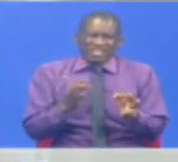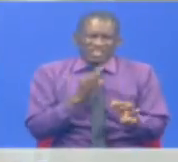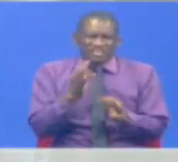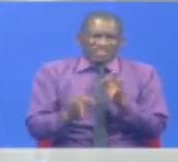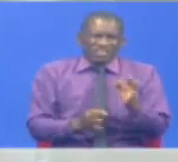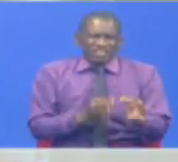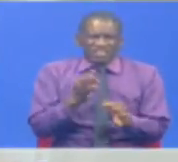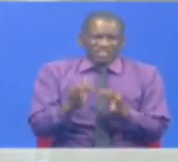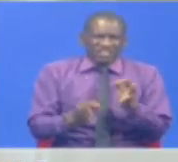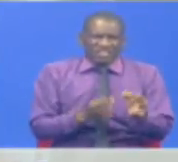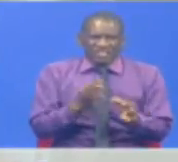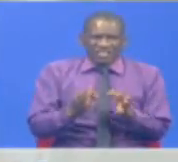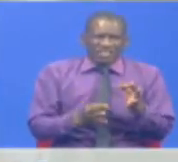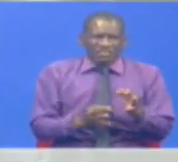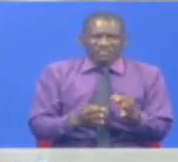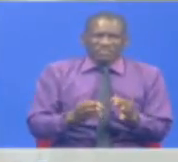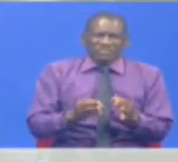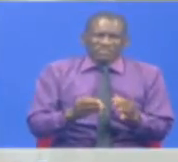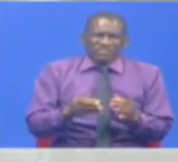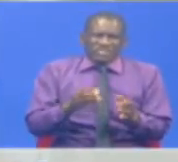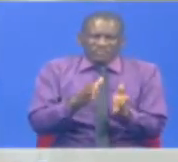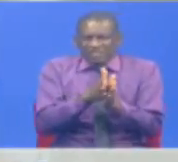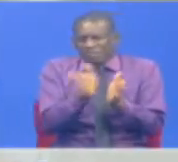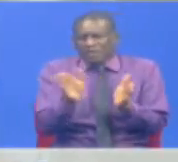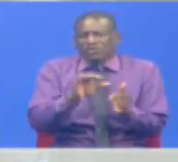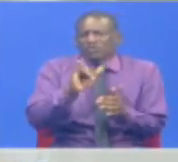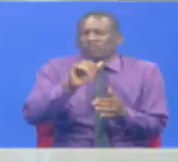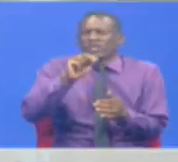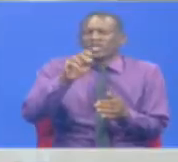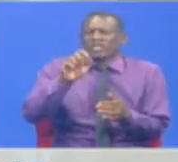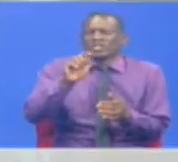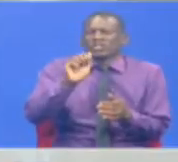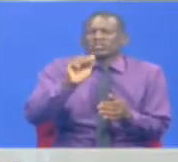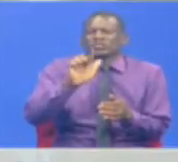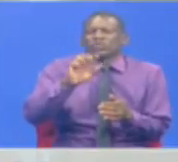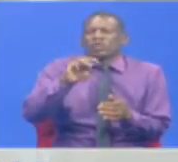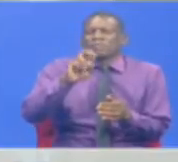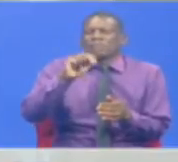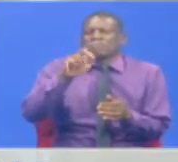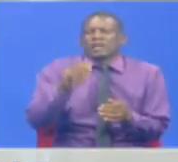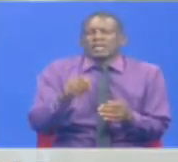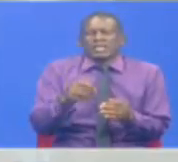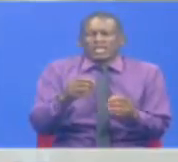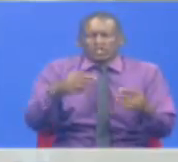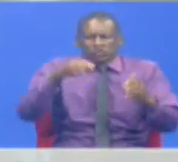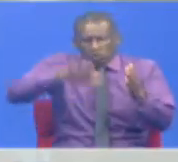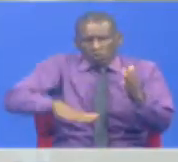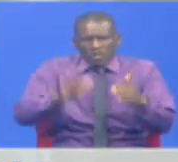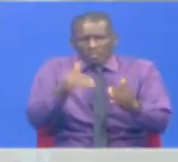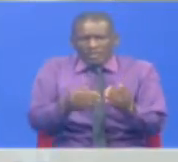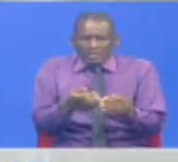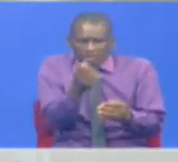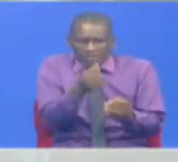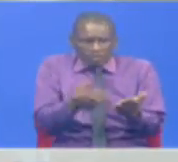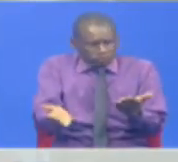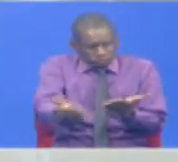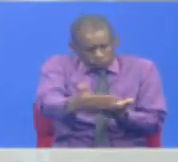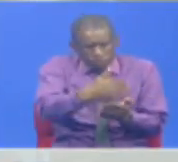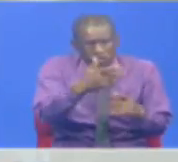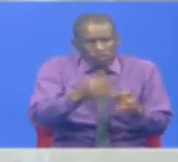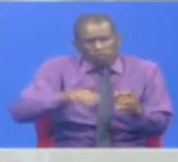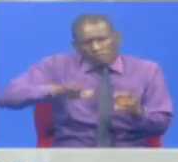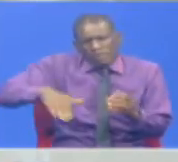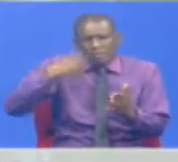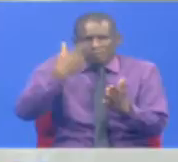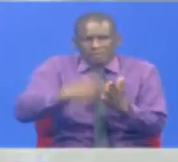if the amount of installment tax is lower than the amount computed from minimum tax.